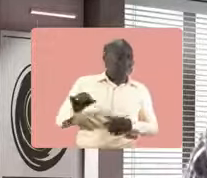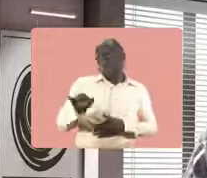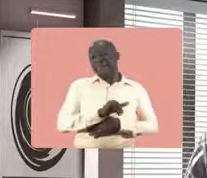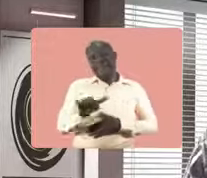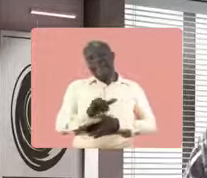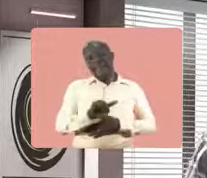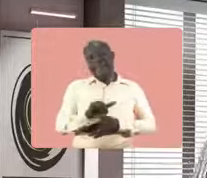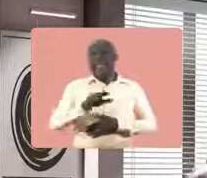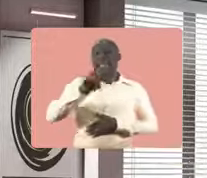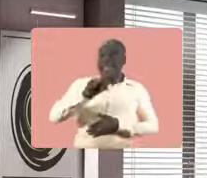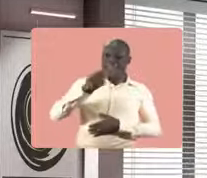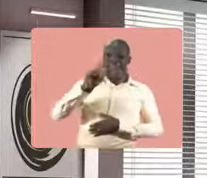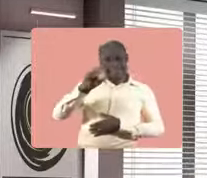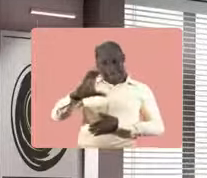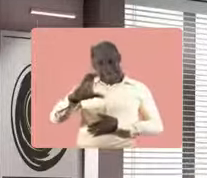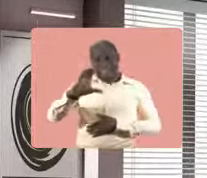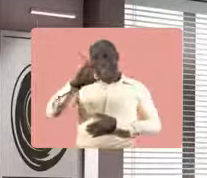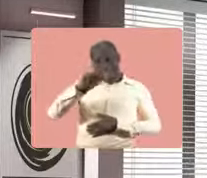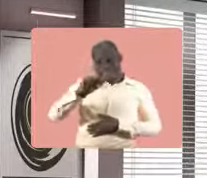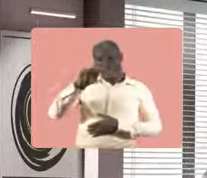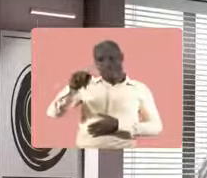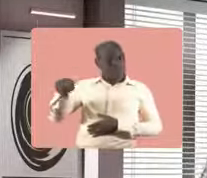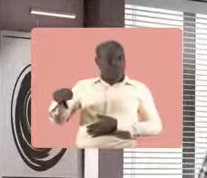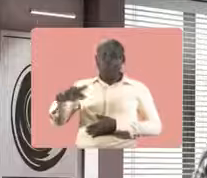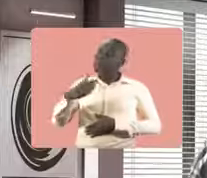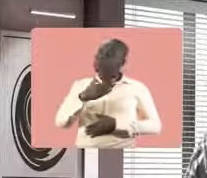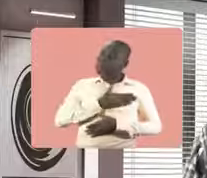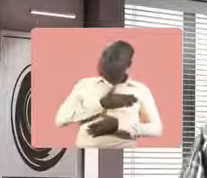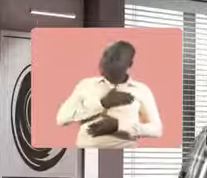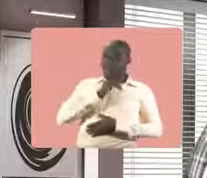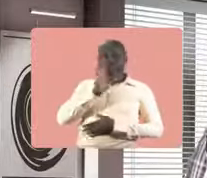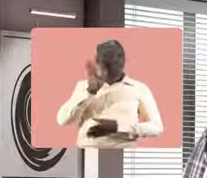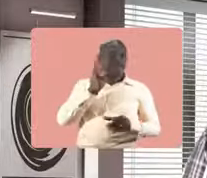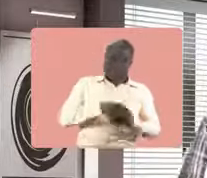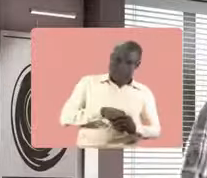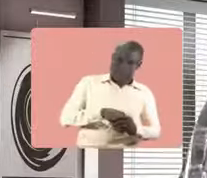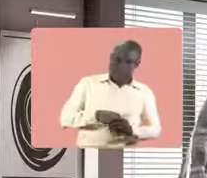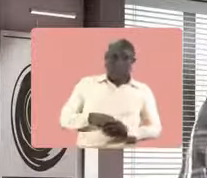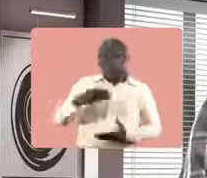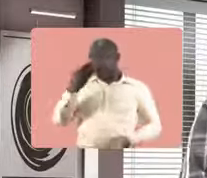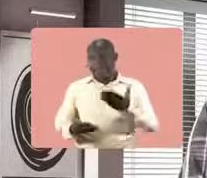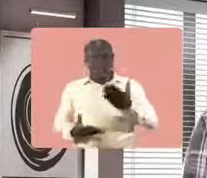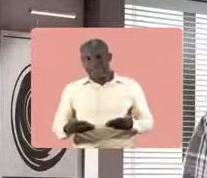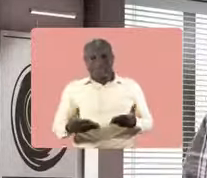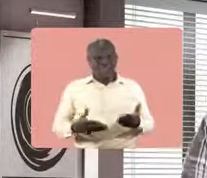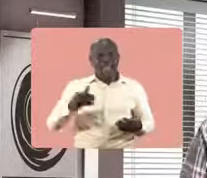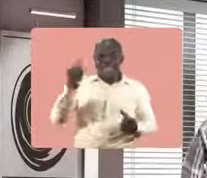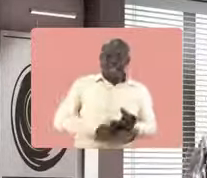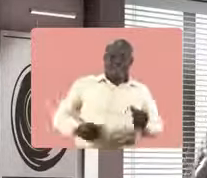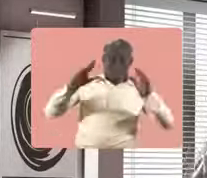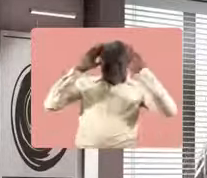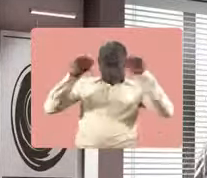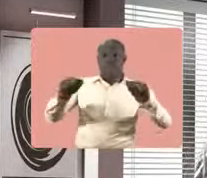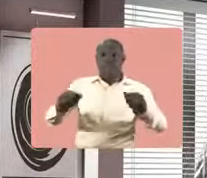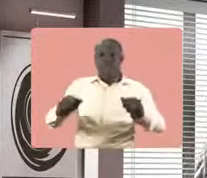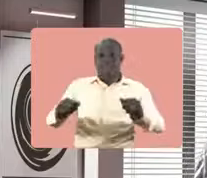NDC ani MPP memenka enkrofo a ya omukase aban we ba ya wanya hwe aban bi aba